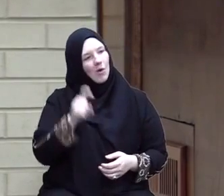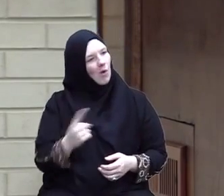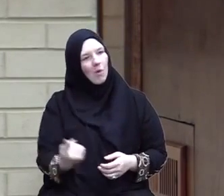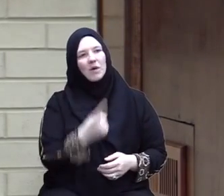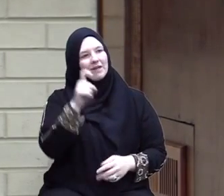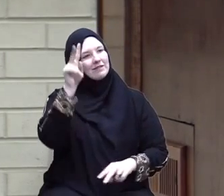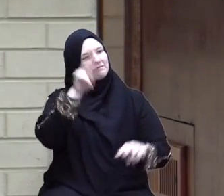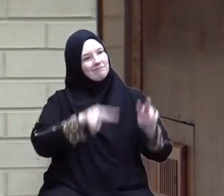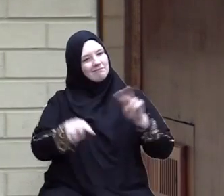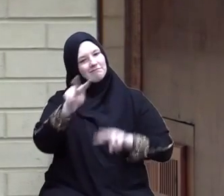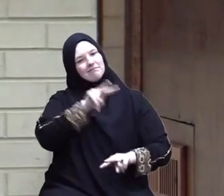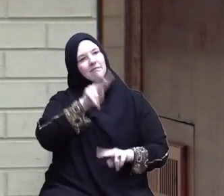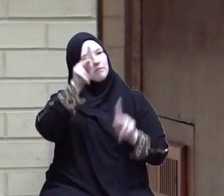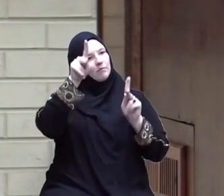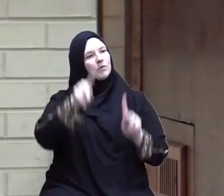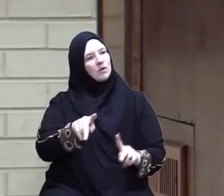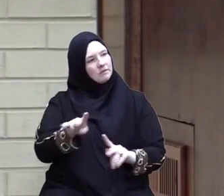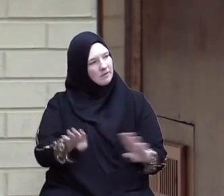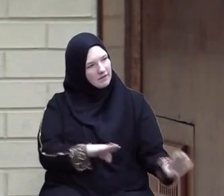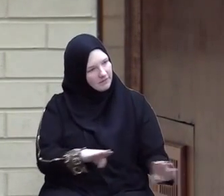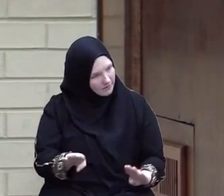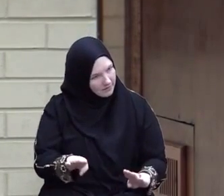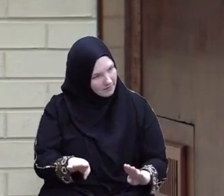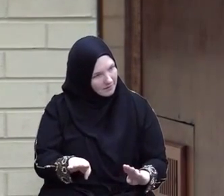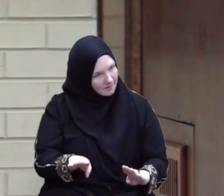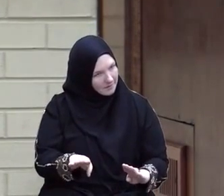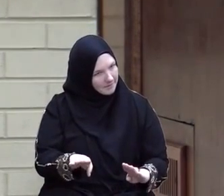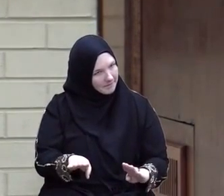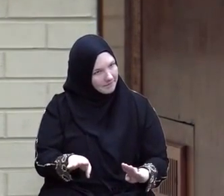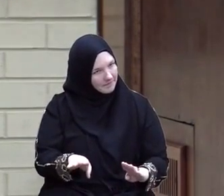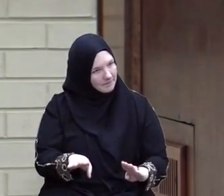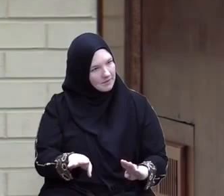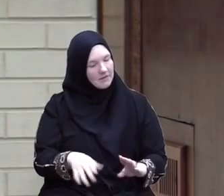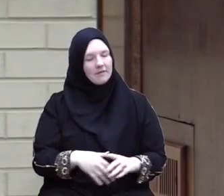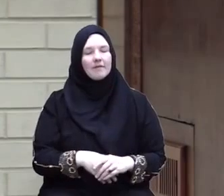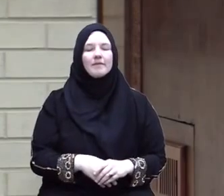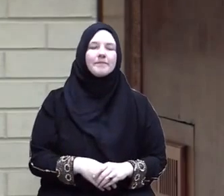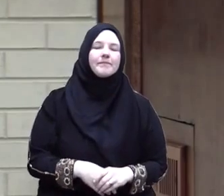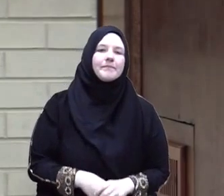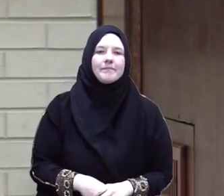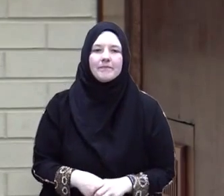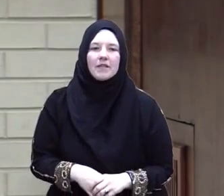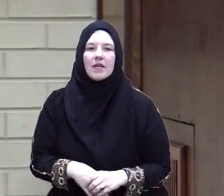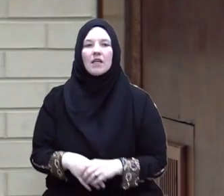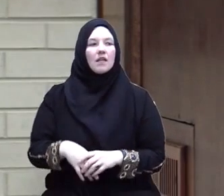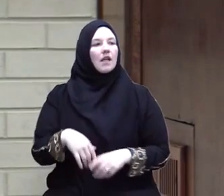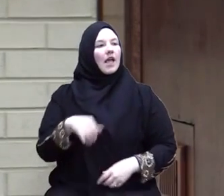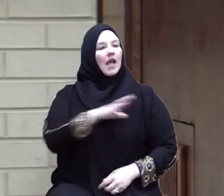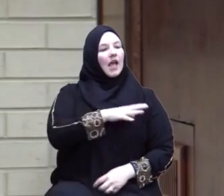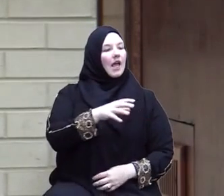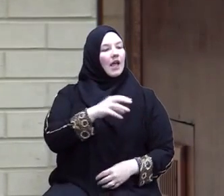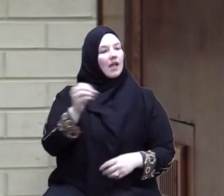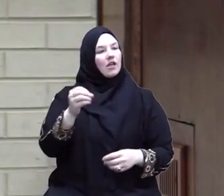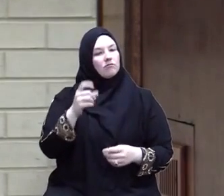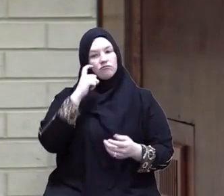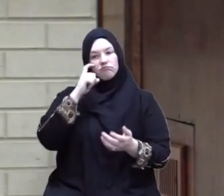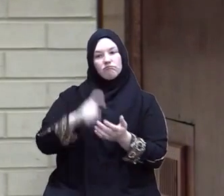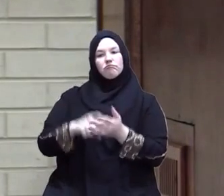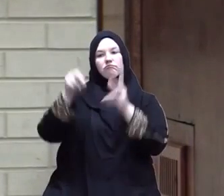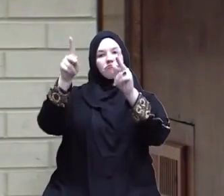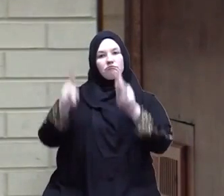behavior. Looking at the person's behavior has to consider their faith so that you know